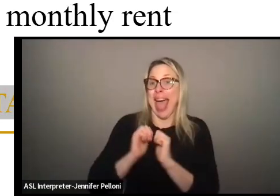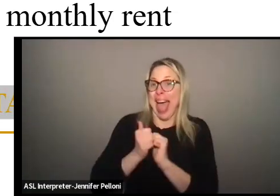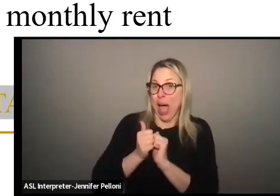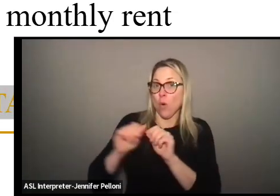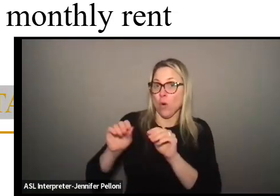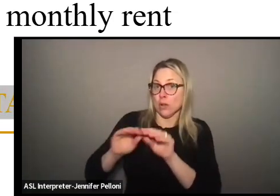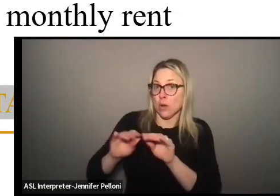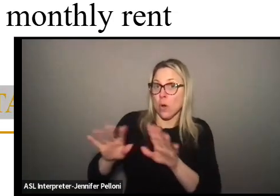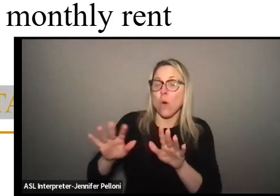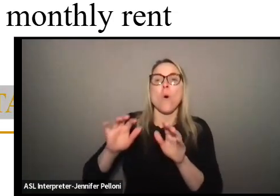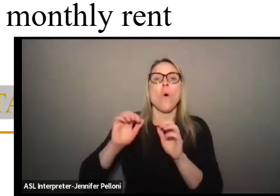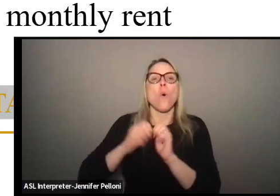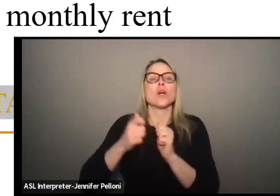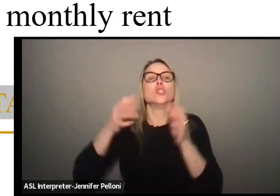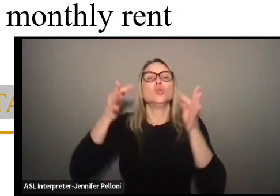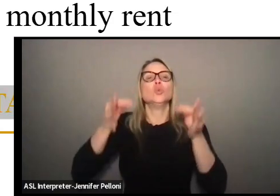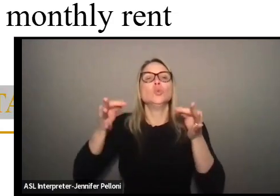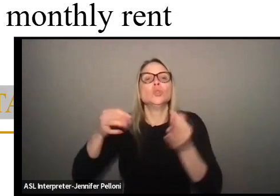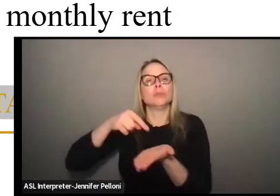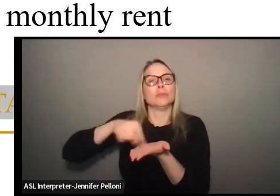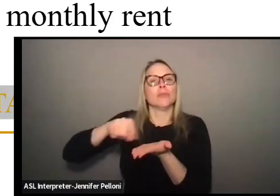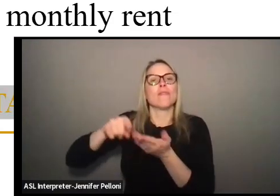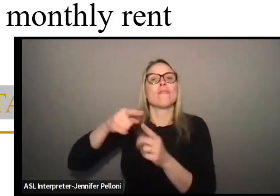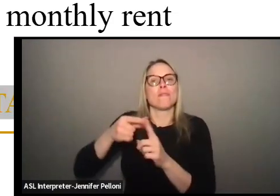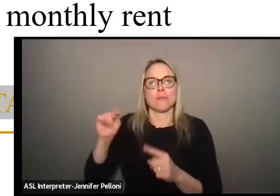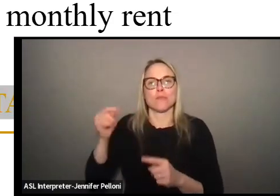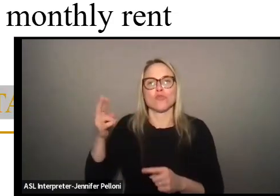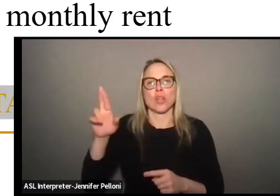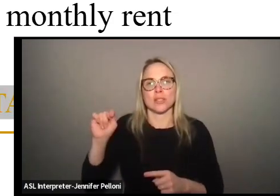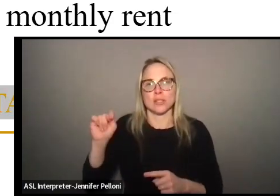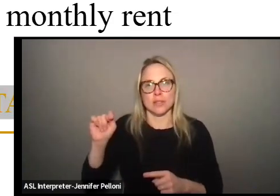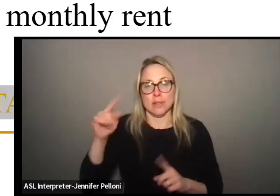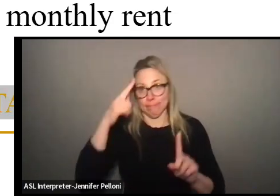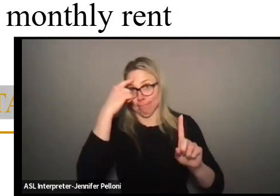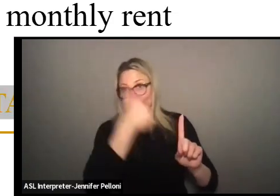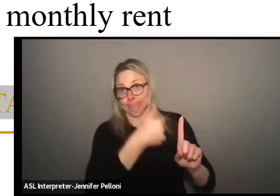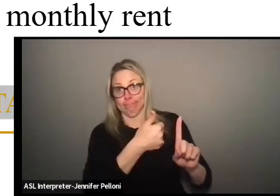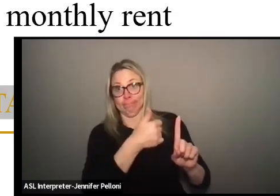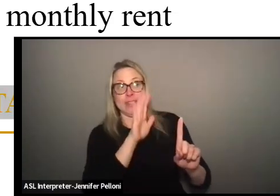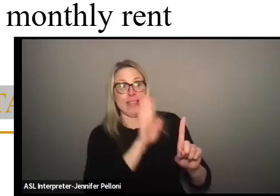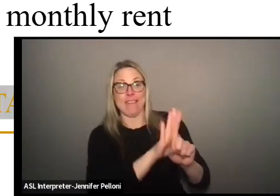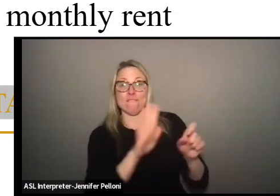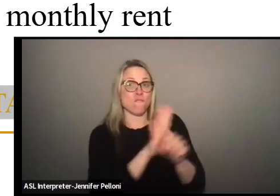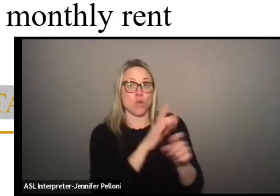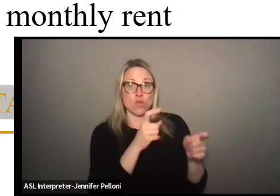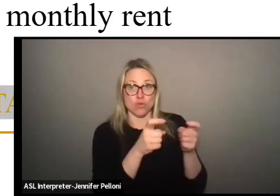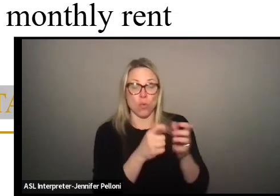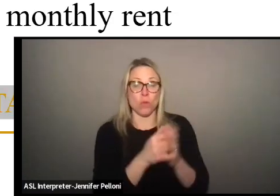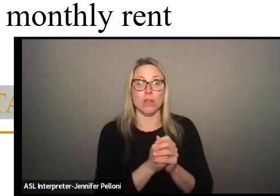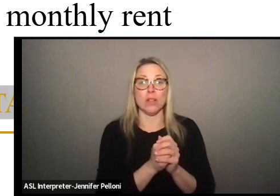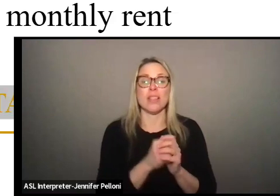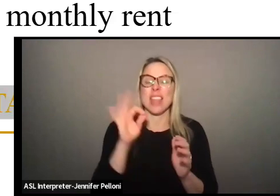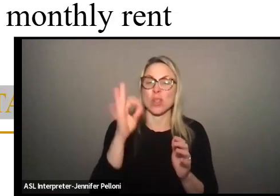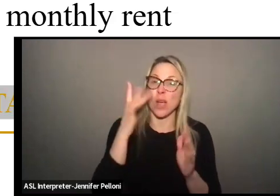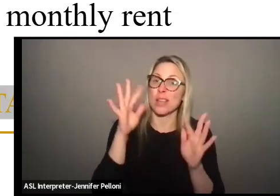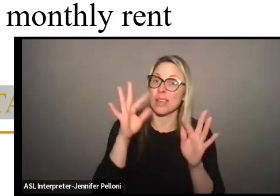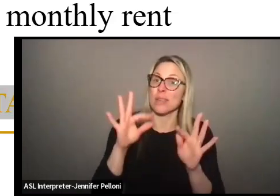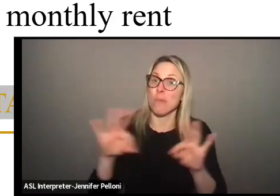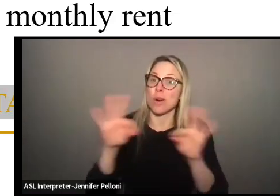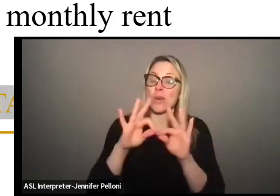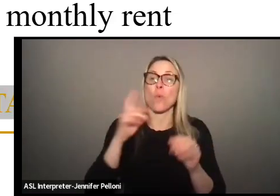or choosing to make disbursements from the trust. That's why that quality of life planning meeting is really